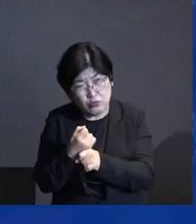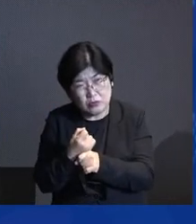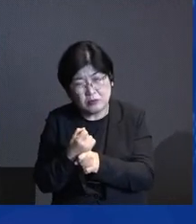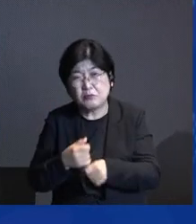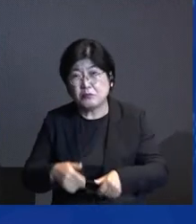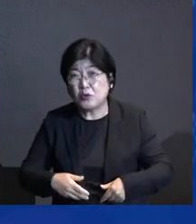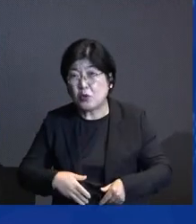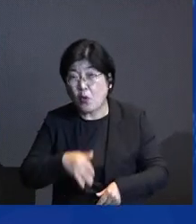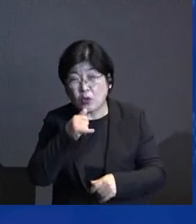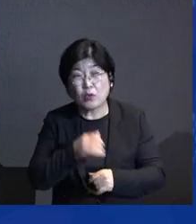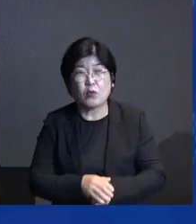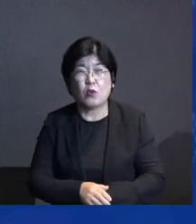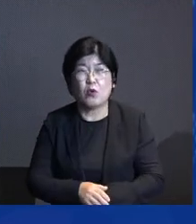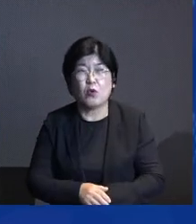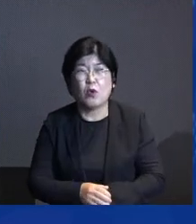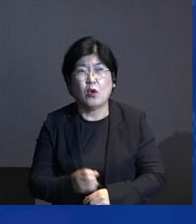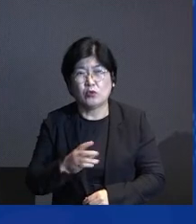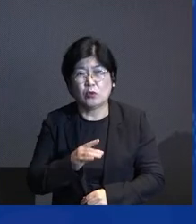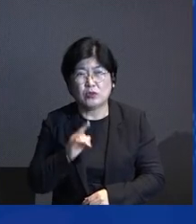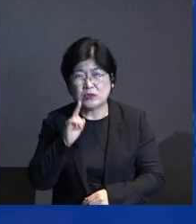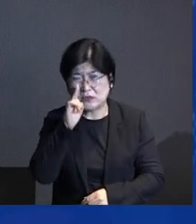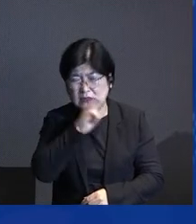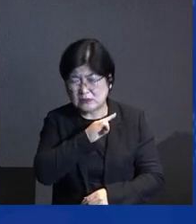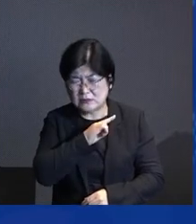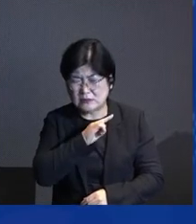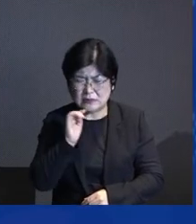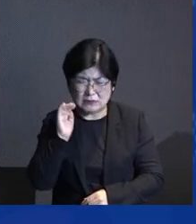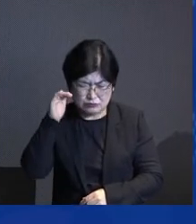assessment. Finally, I would like to say